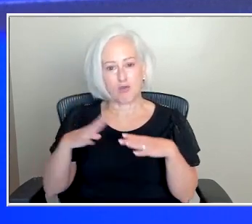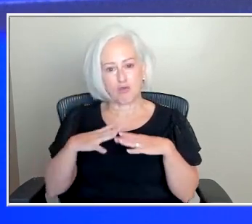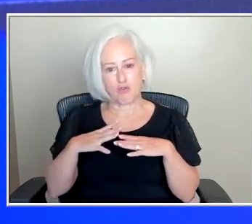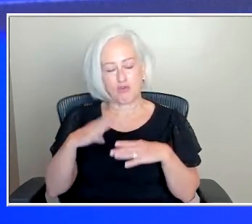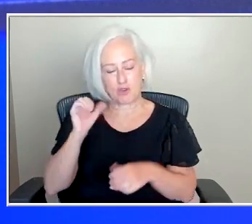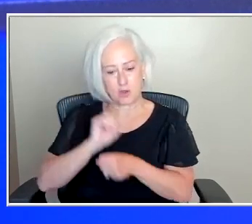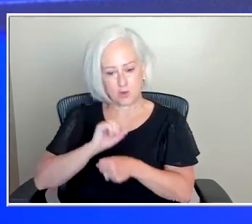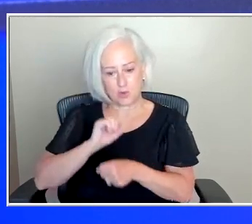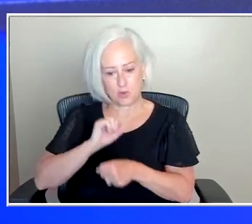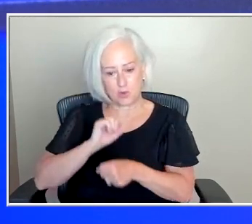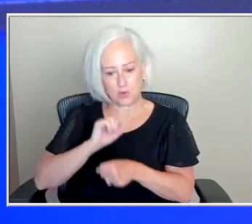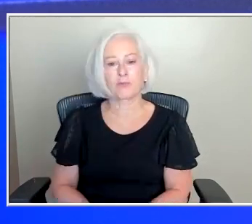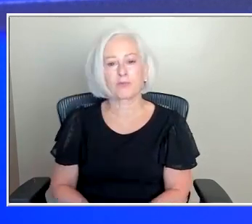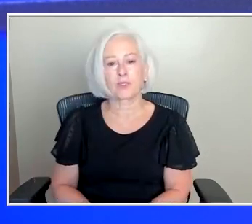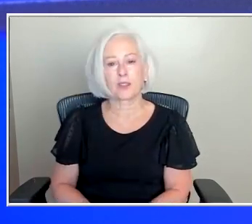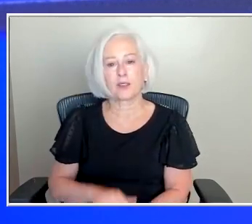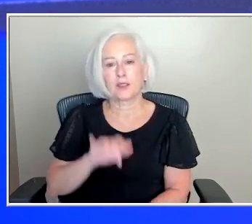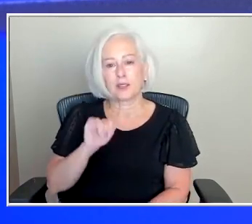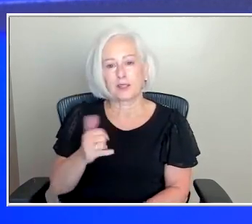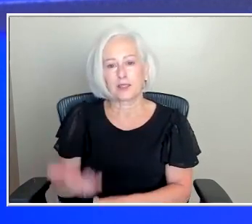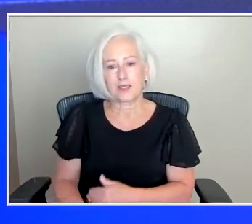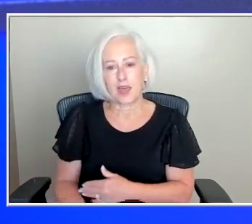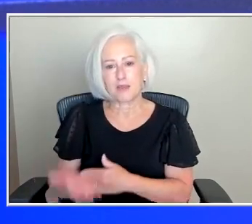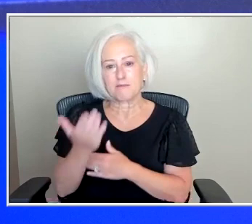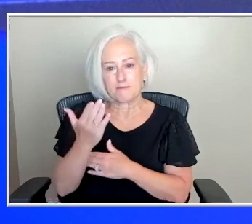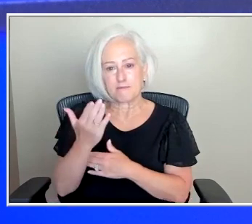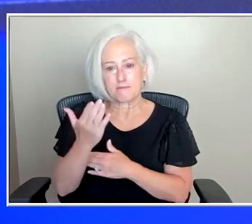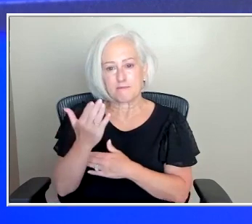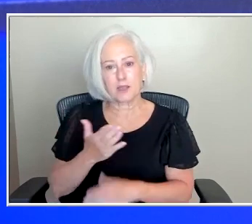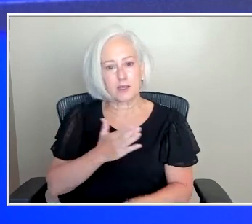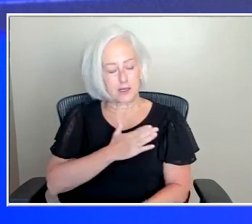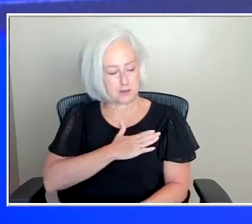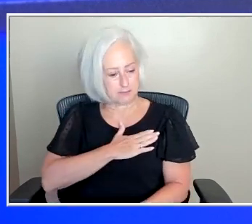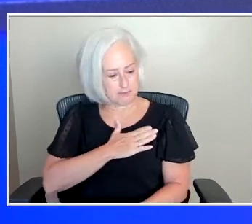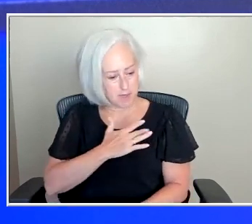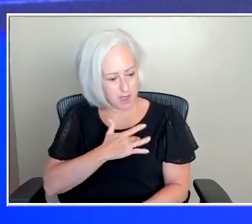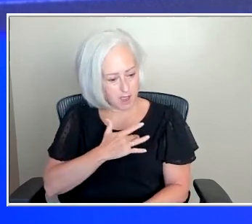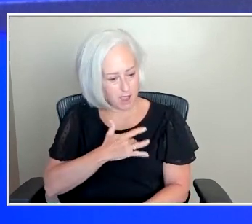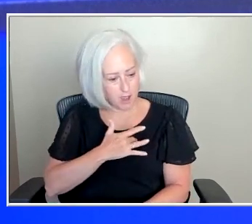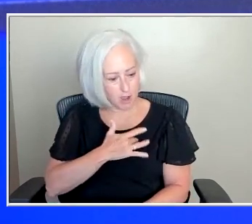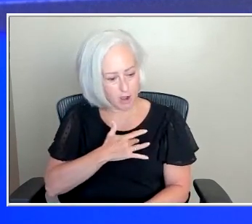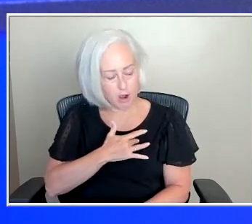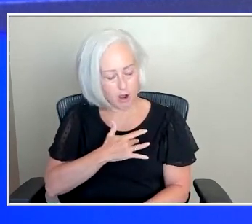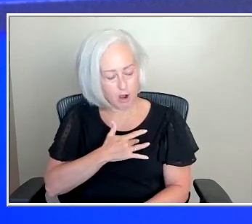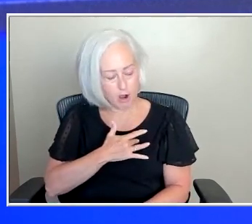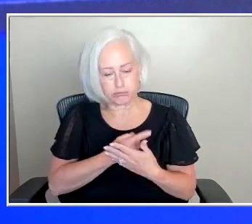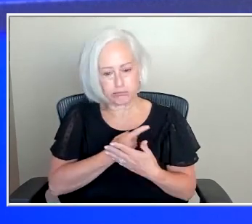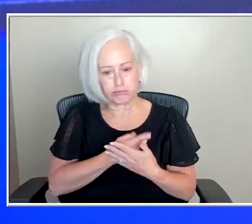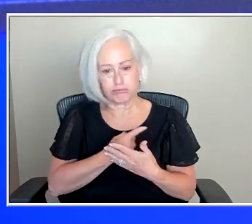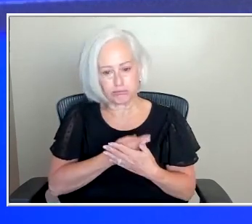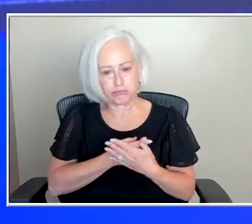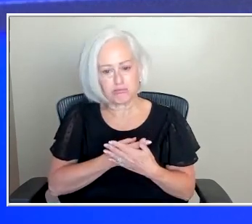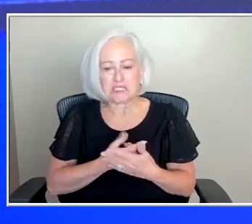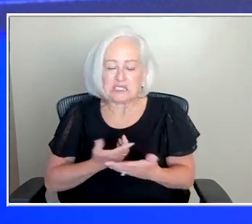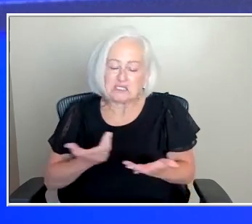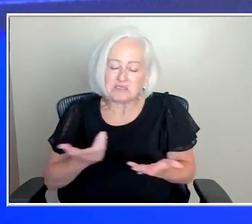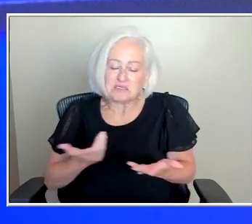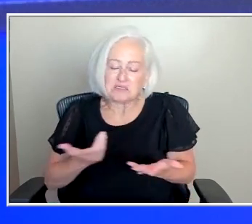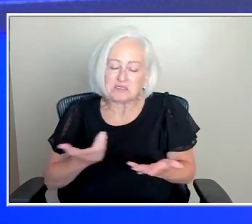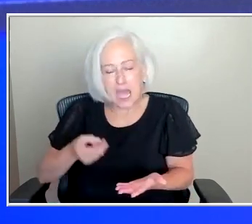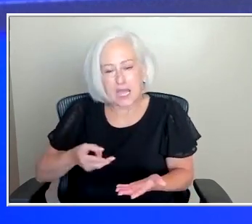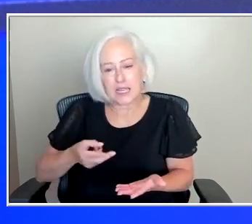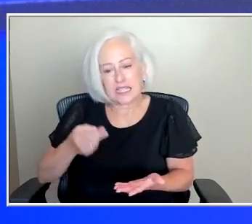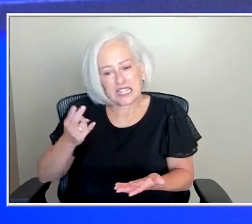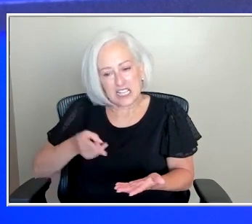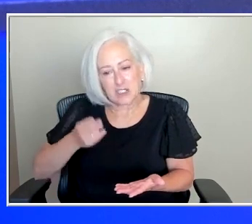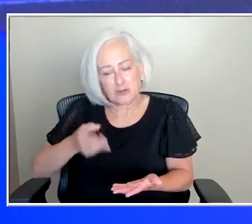morning, my heart was really beating. There was a little bit of history of high blood pressure in my family